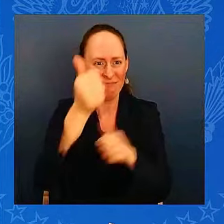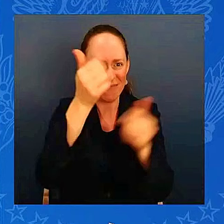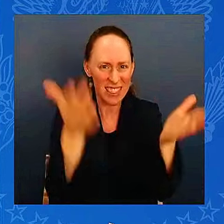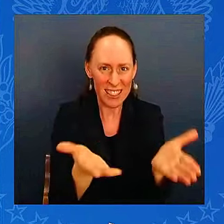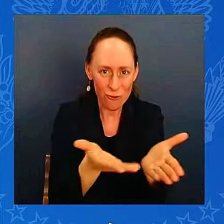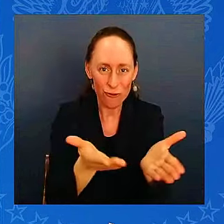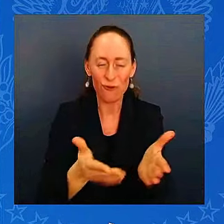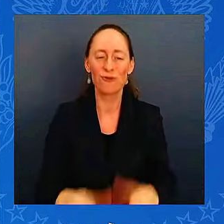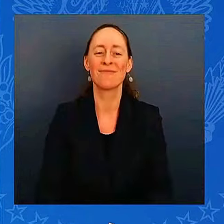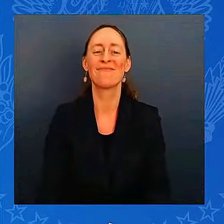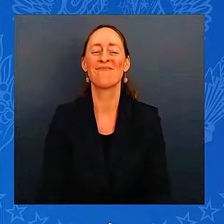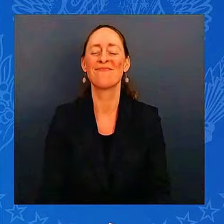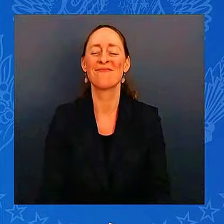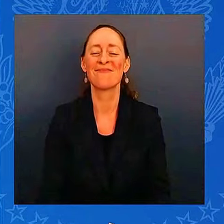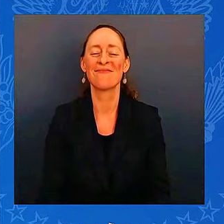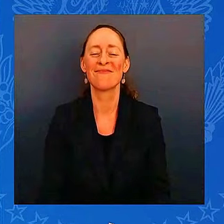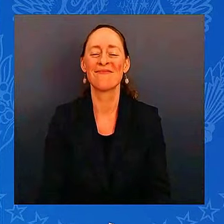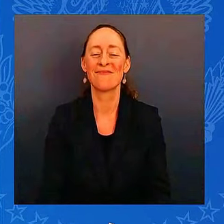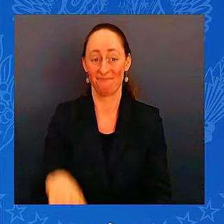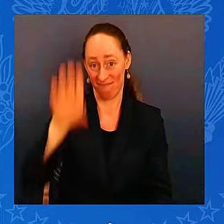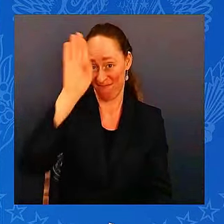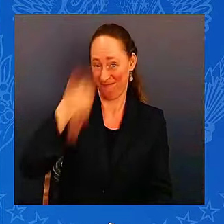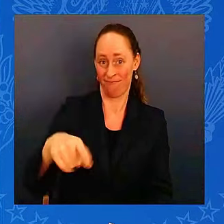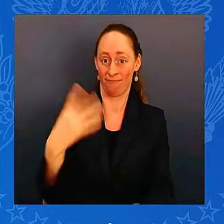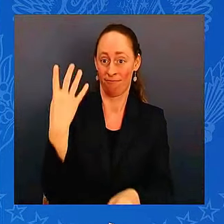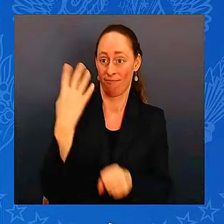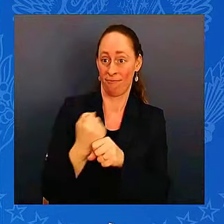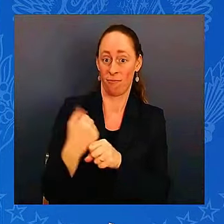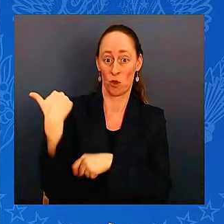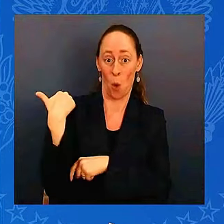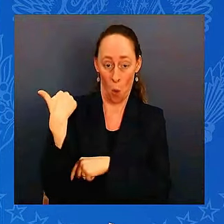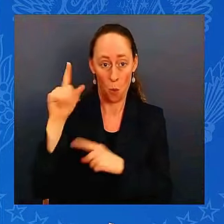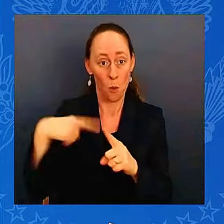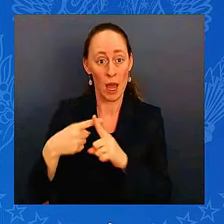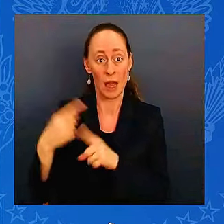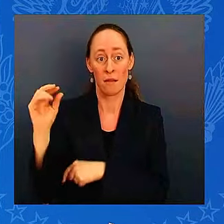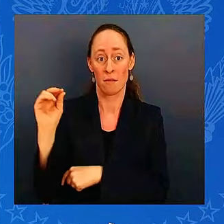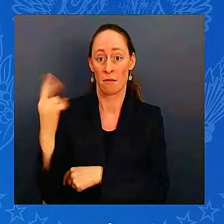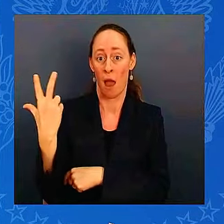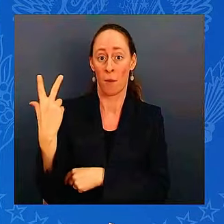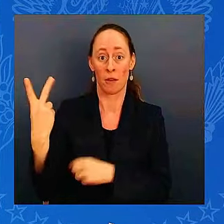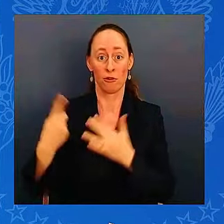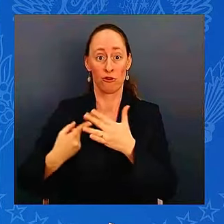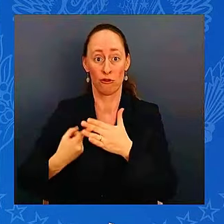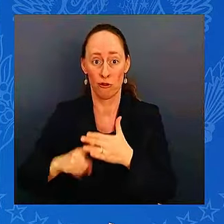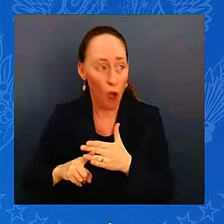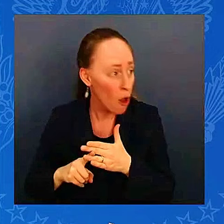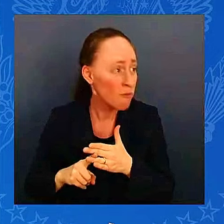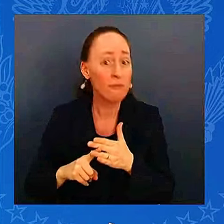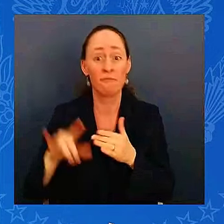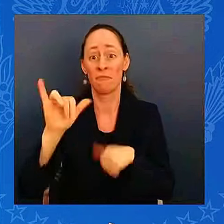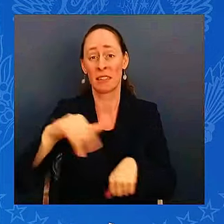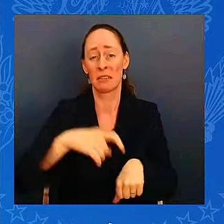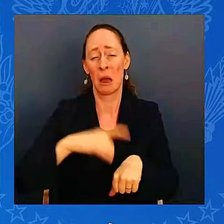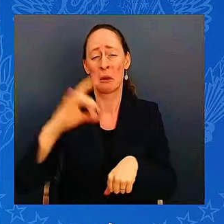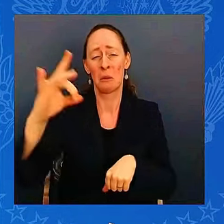century, the worst economic crisis since the Great Depression. I got to hold a minute here and tell you a little story.